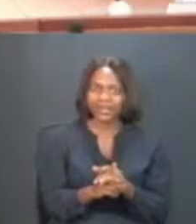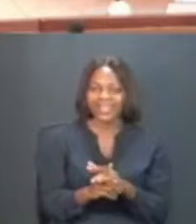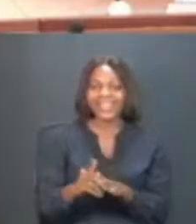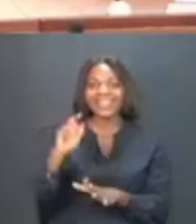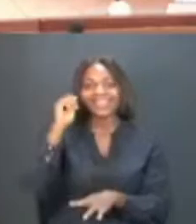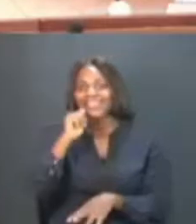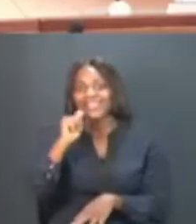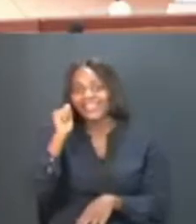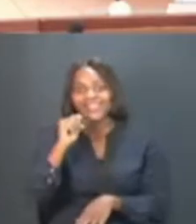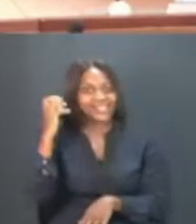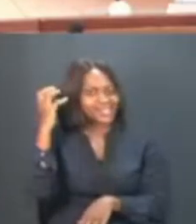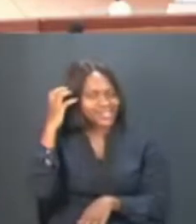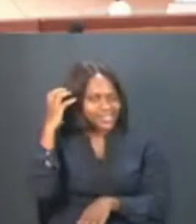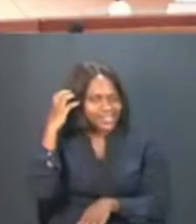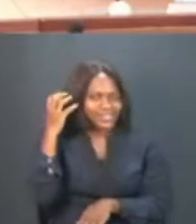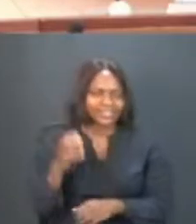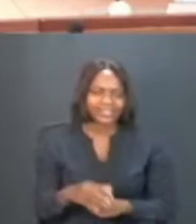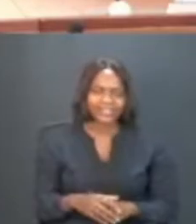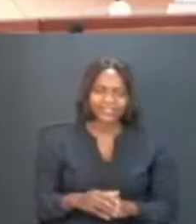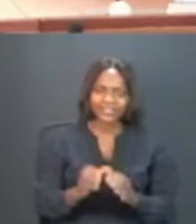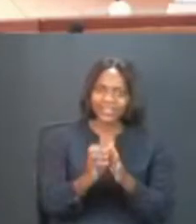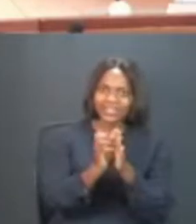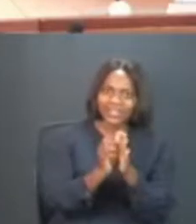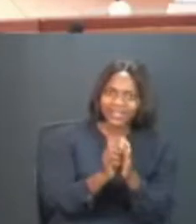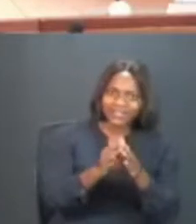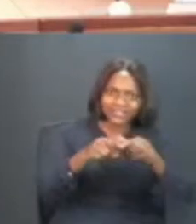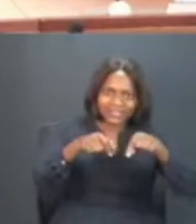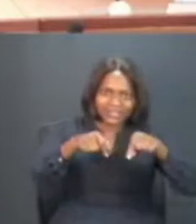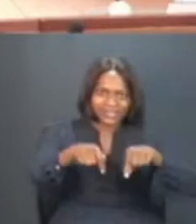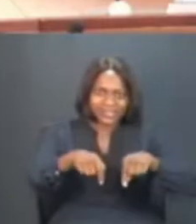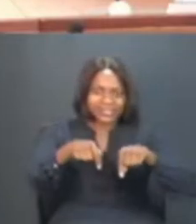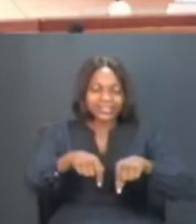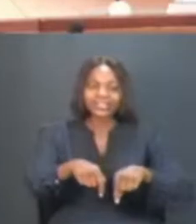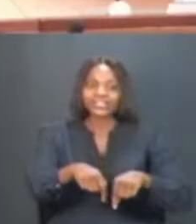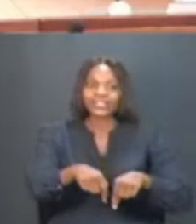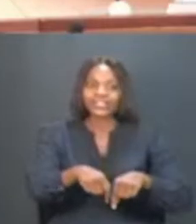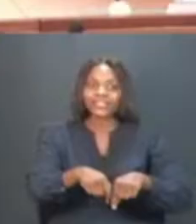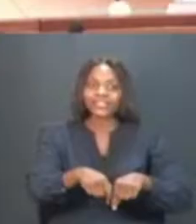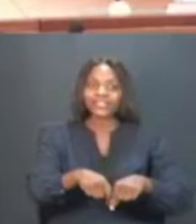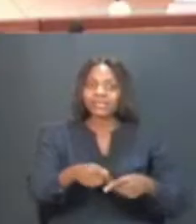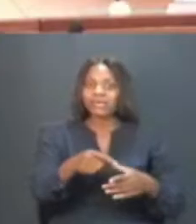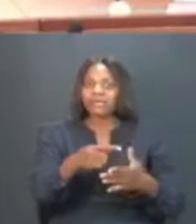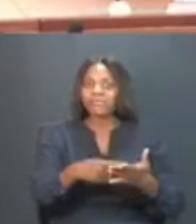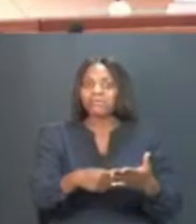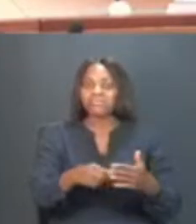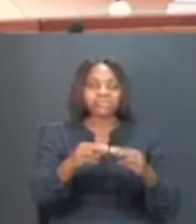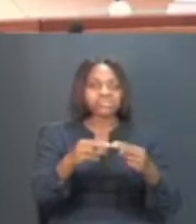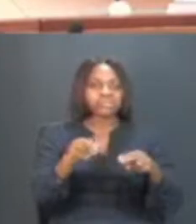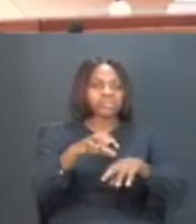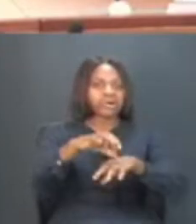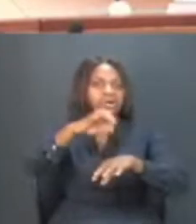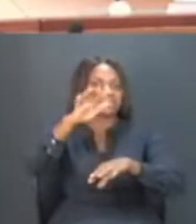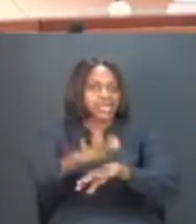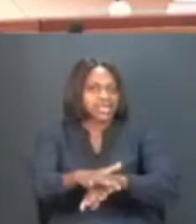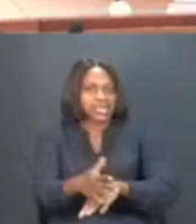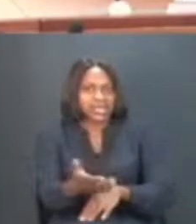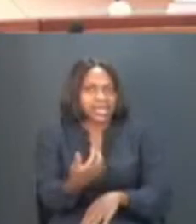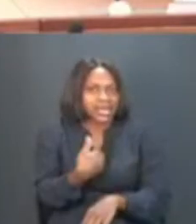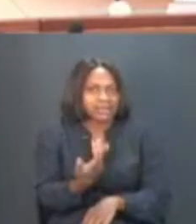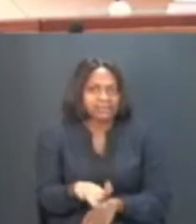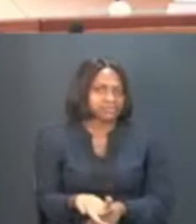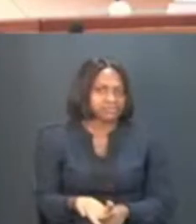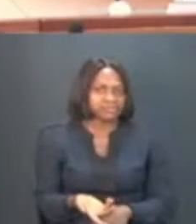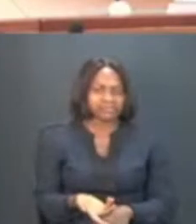for everybody. Cancer today is become like the malaria and fever that we